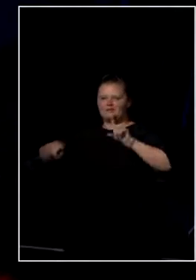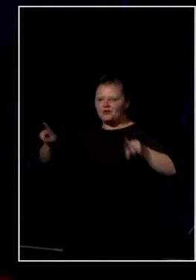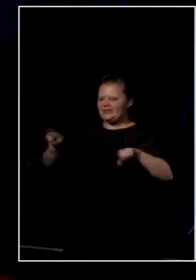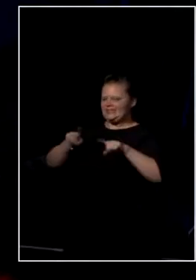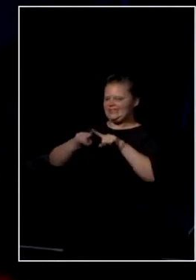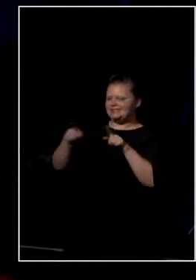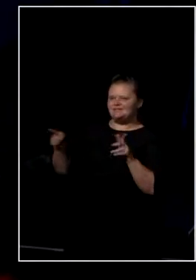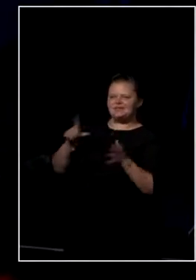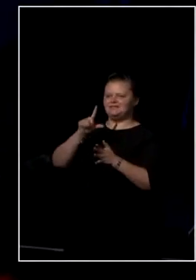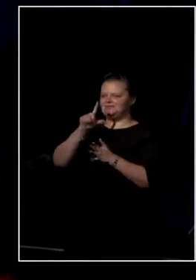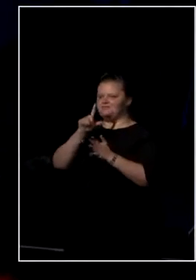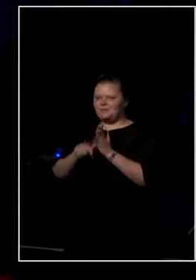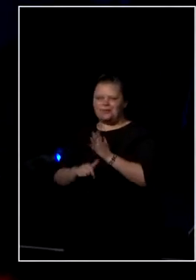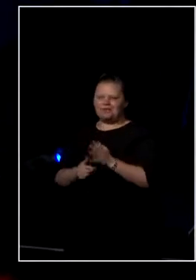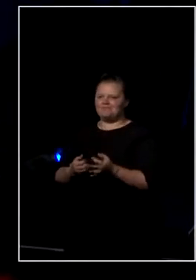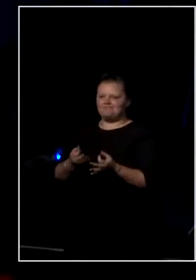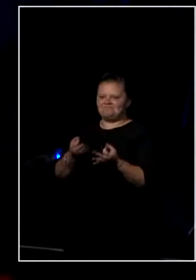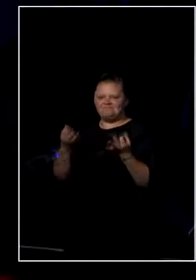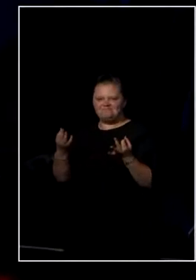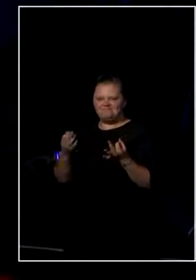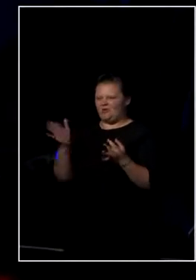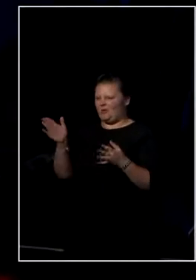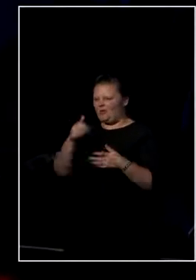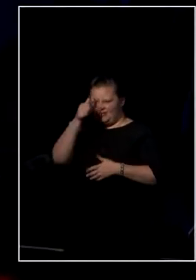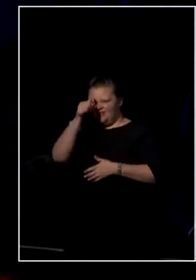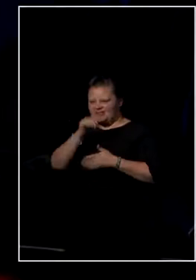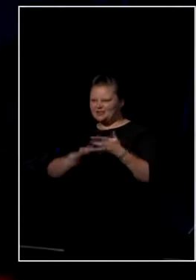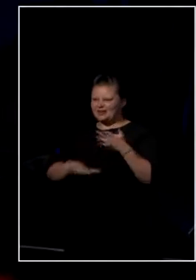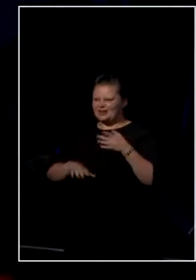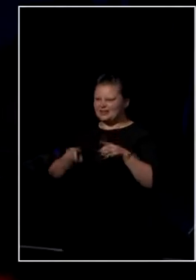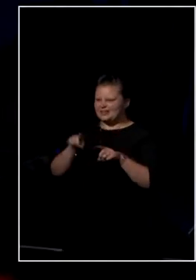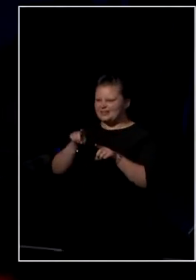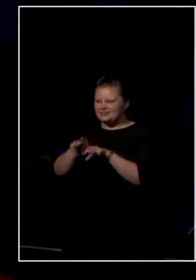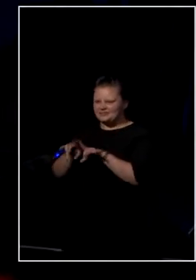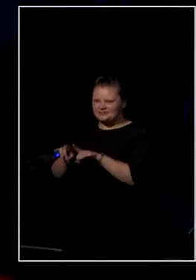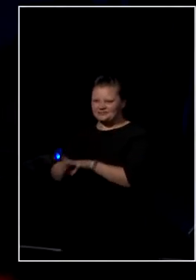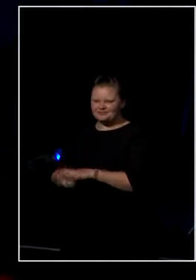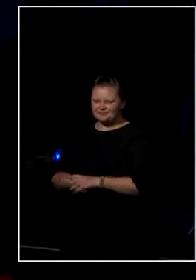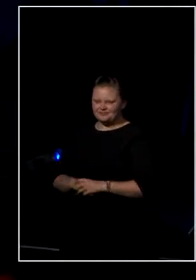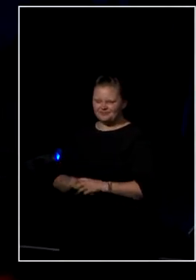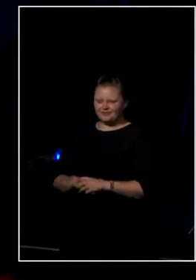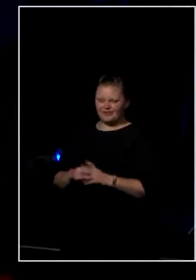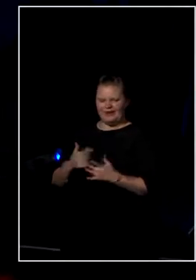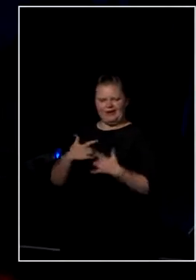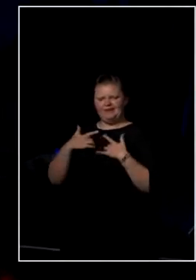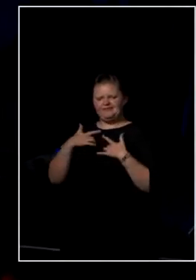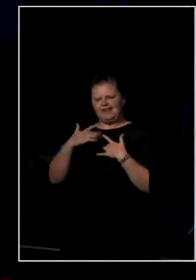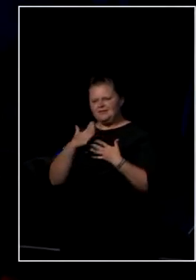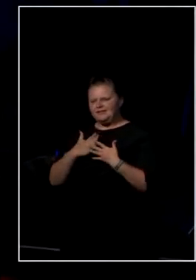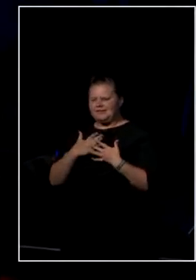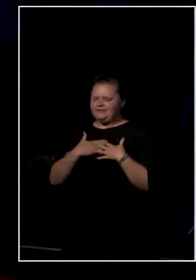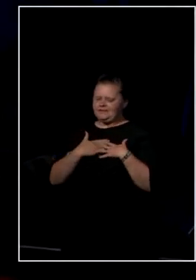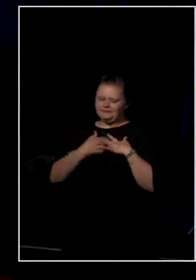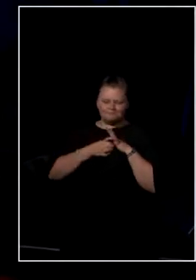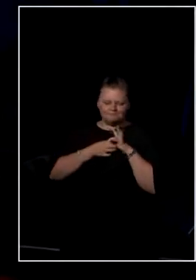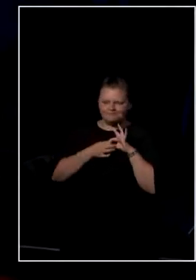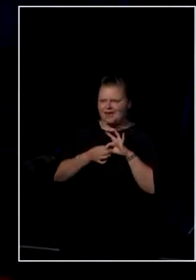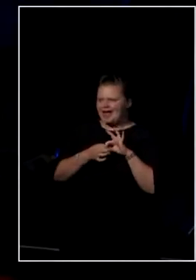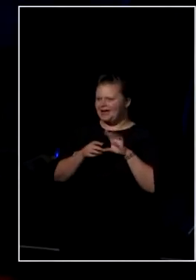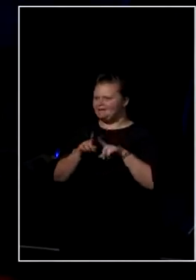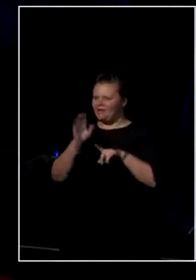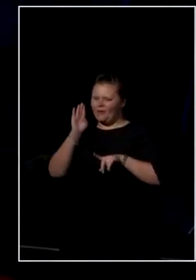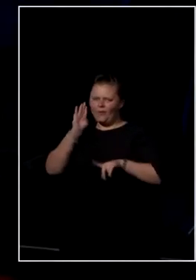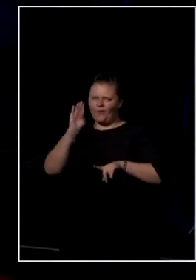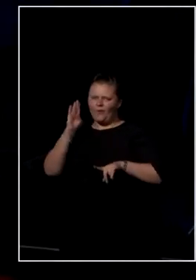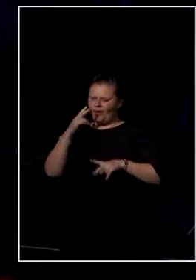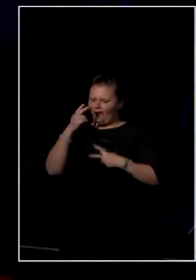and disability and all the things that we experience with our stuff. And I just felt really connected and heard and seen. And sometimes I was